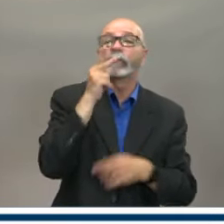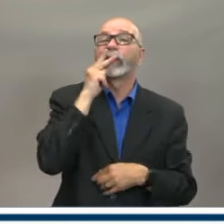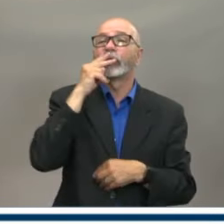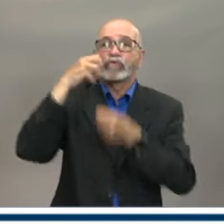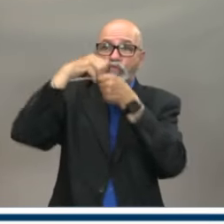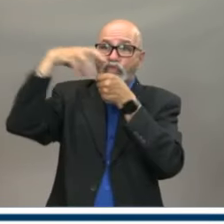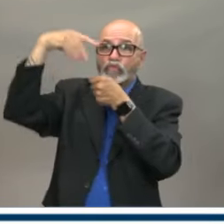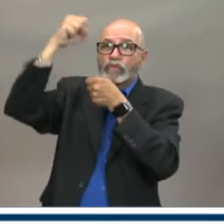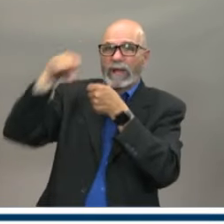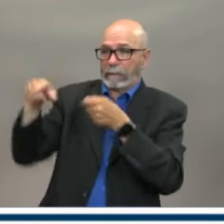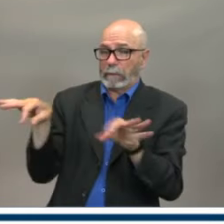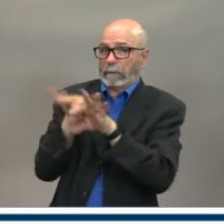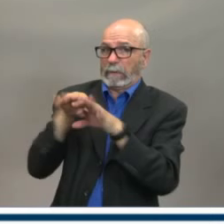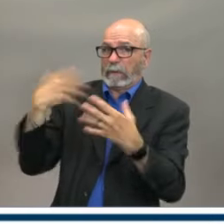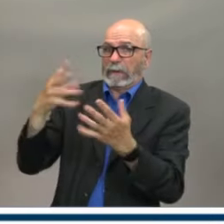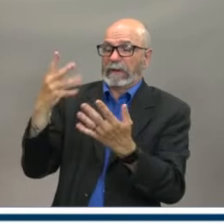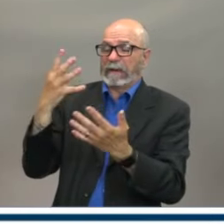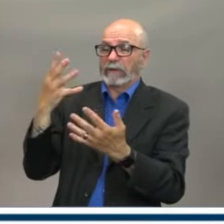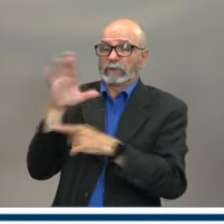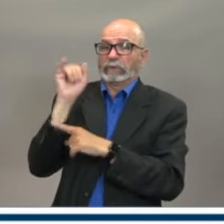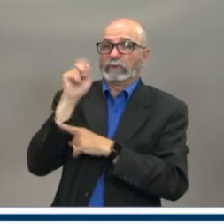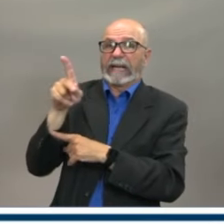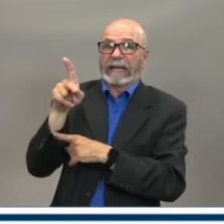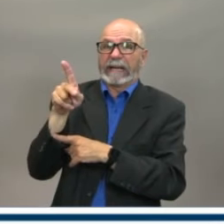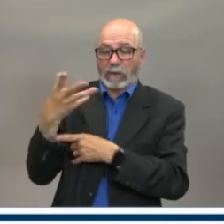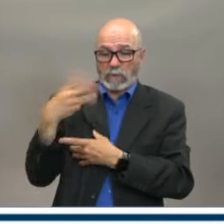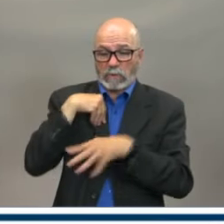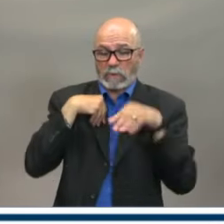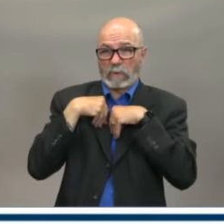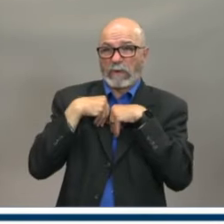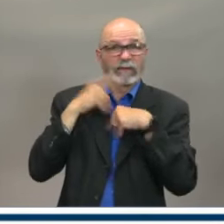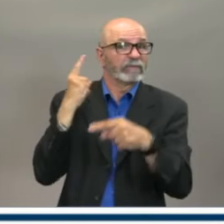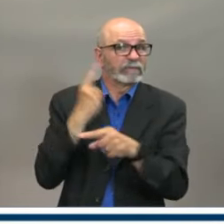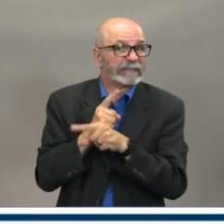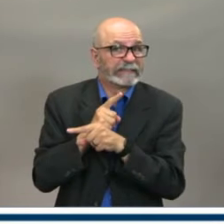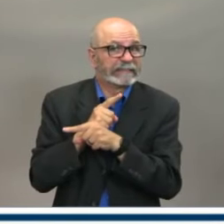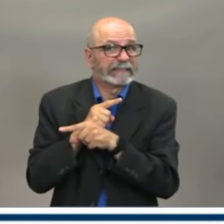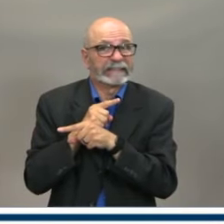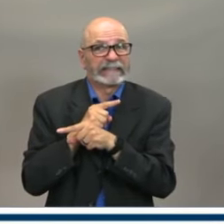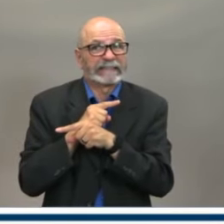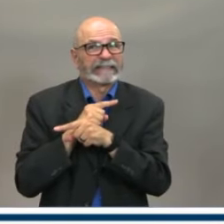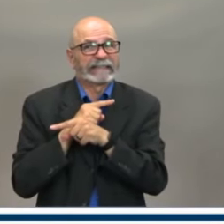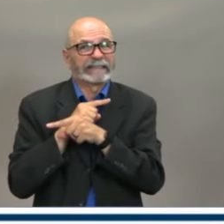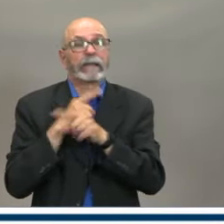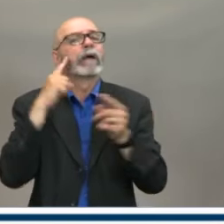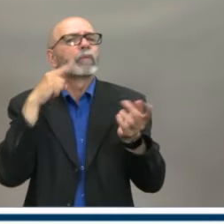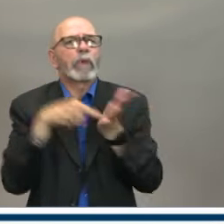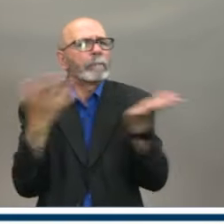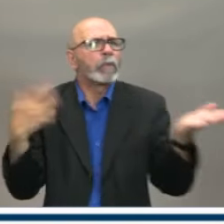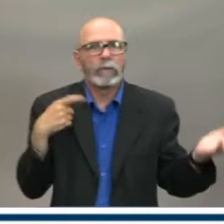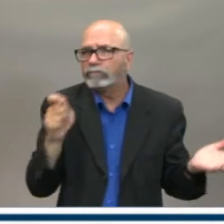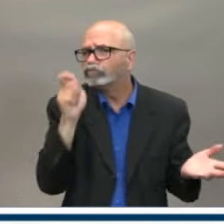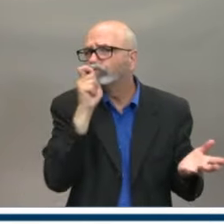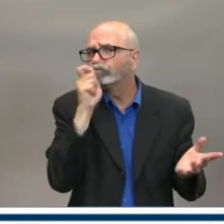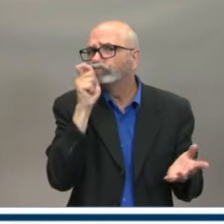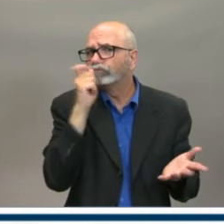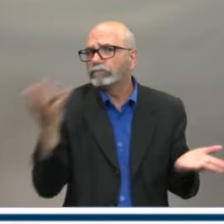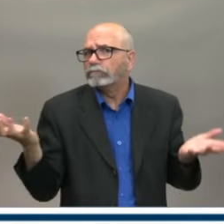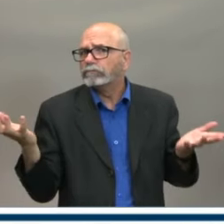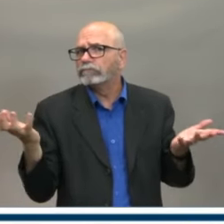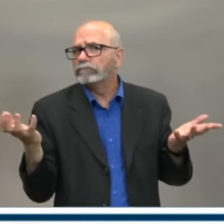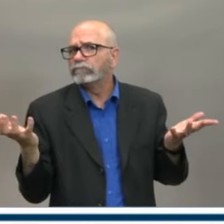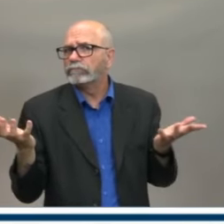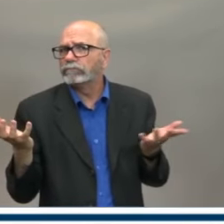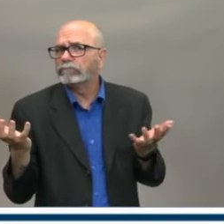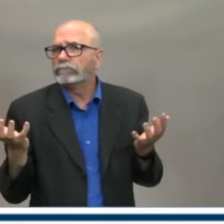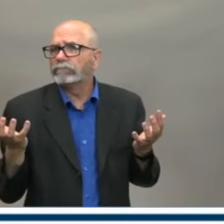for COVID-19. I was wondering if that extends to people who smoke cannabis as well, or if that information is available yet. I'm not aware if